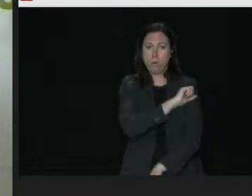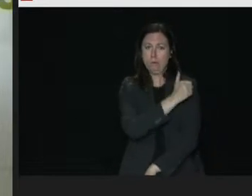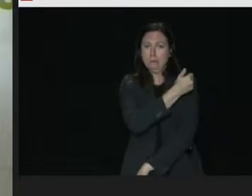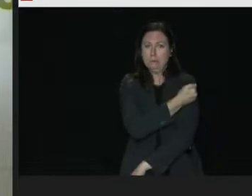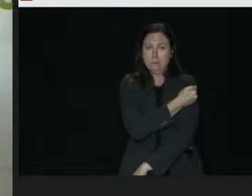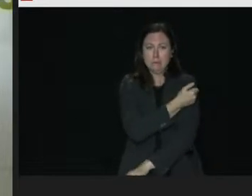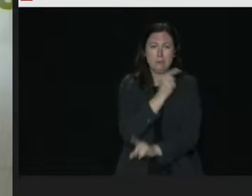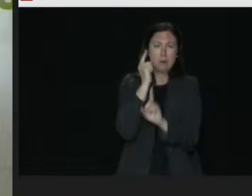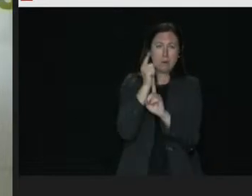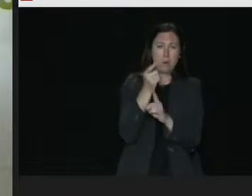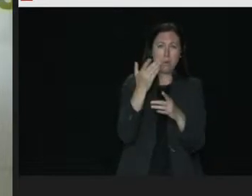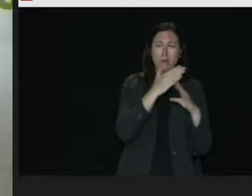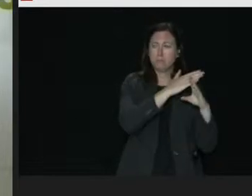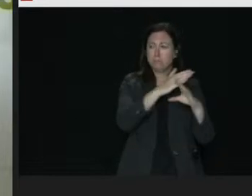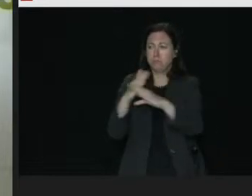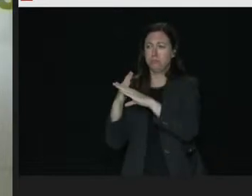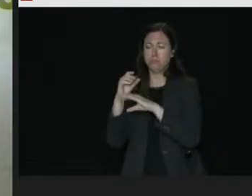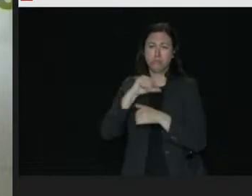can.